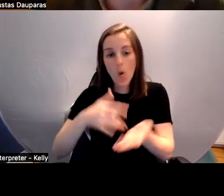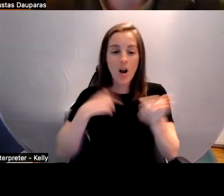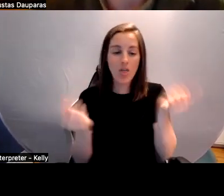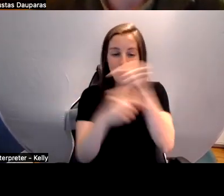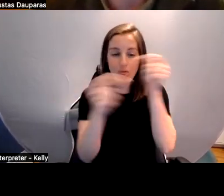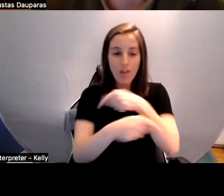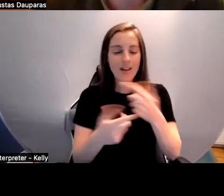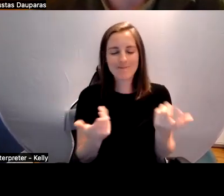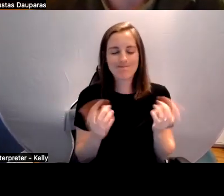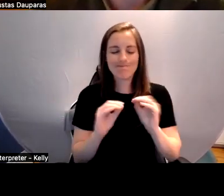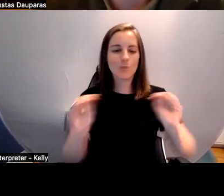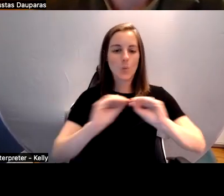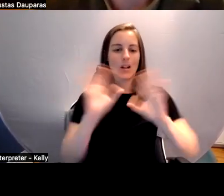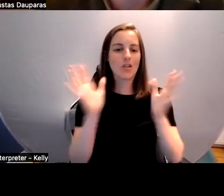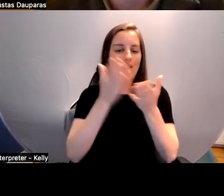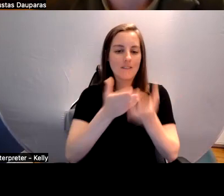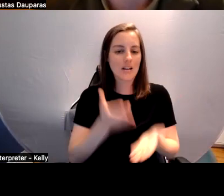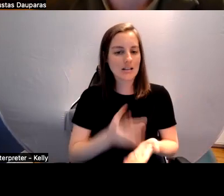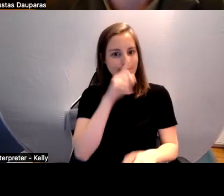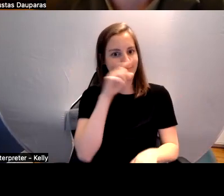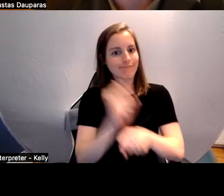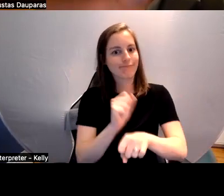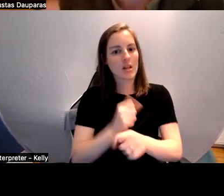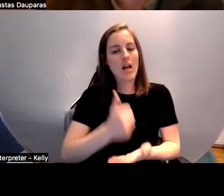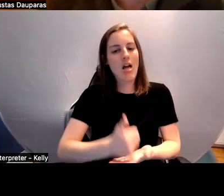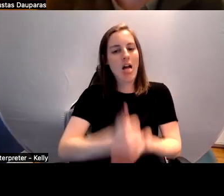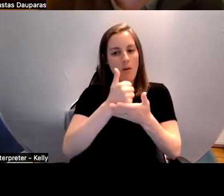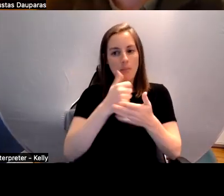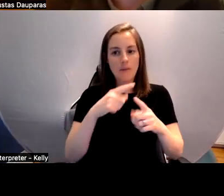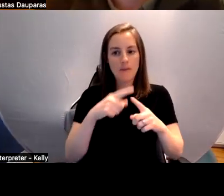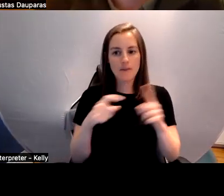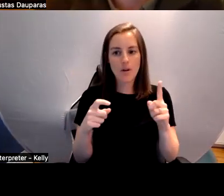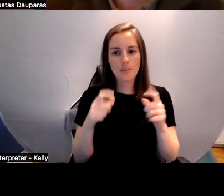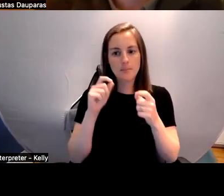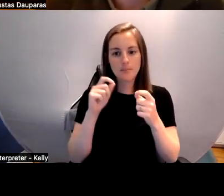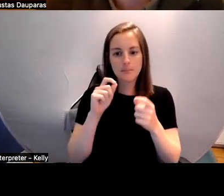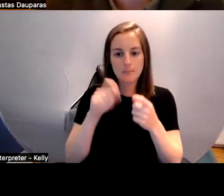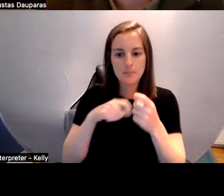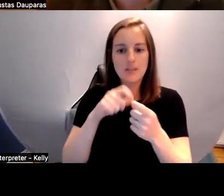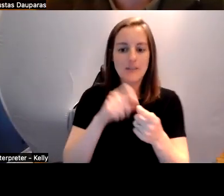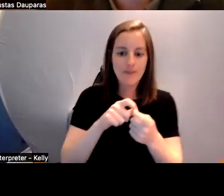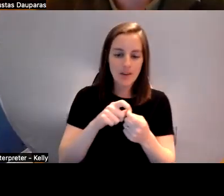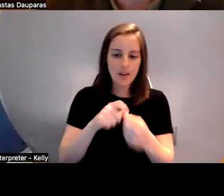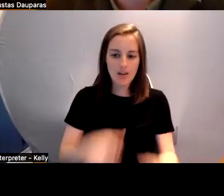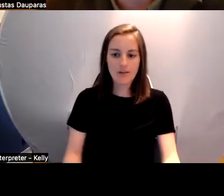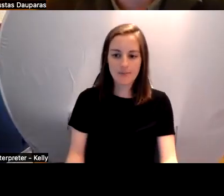no clear evidence that it does help to go from some, I guess, geometrically